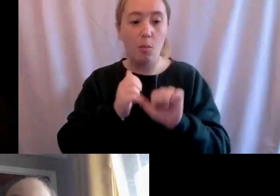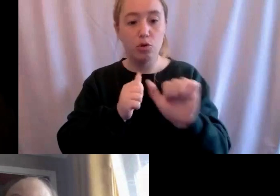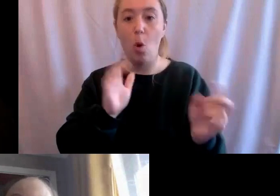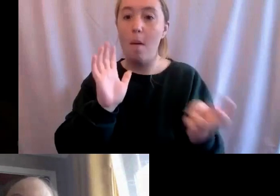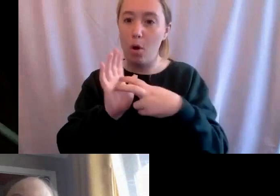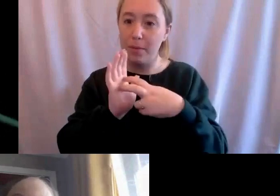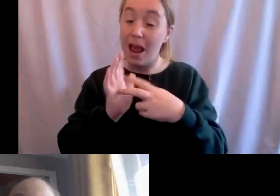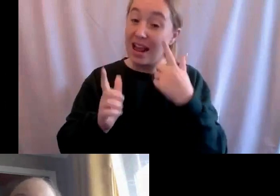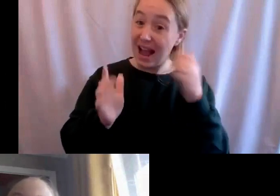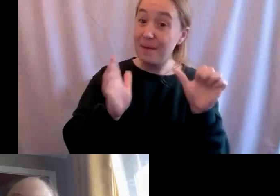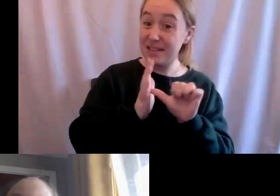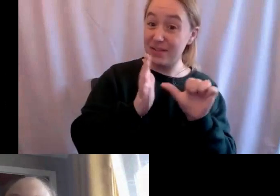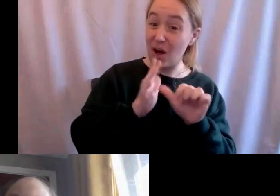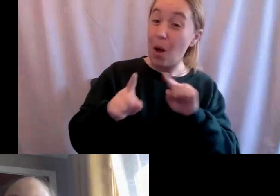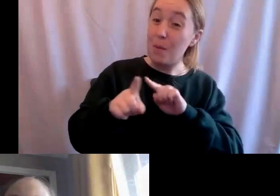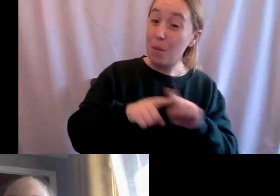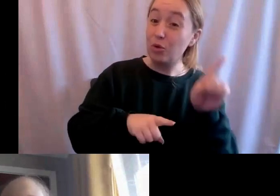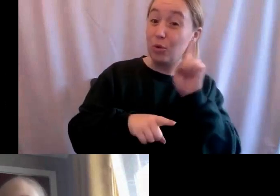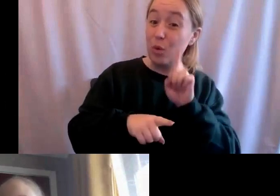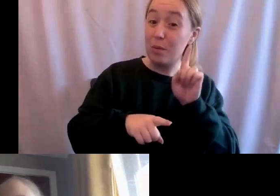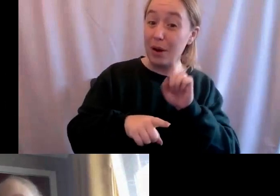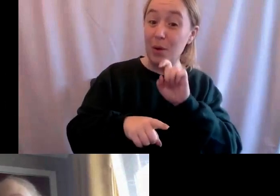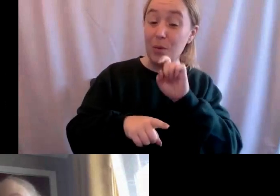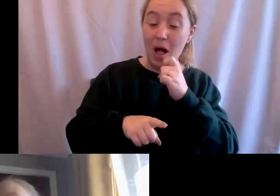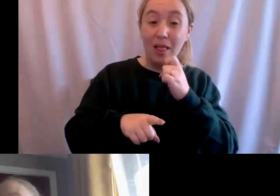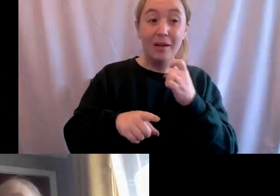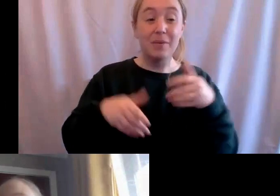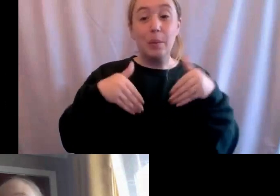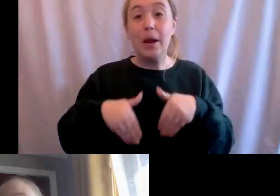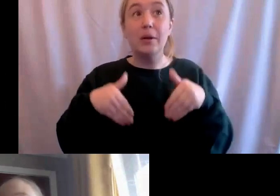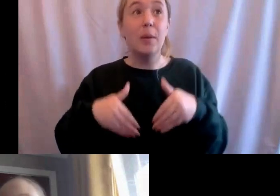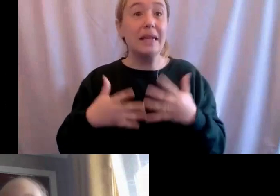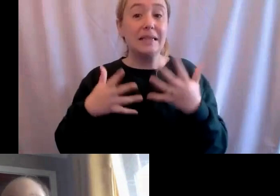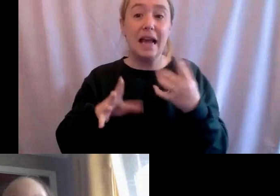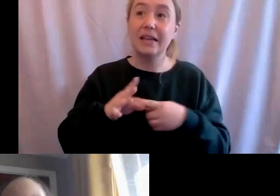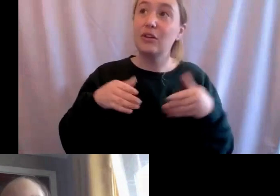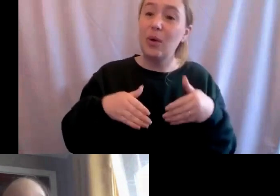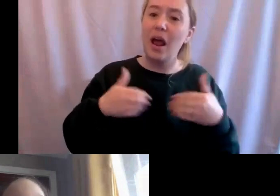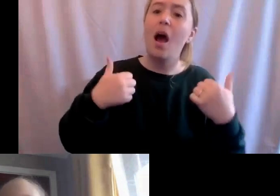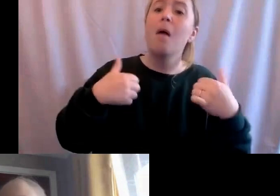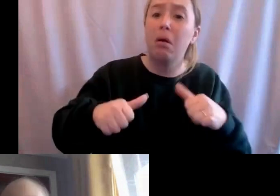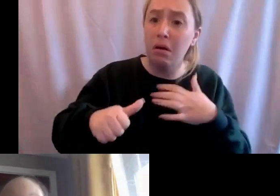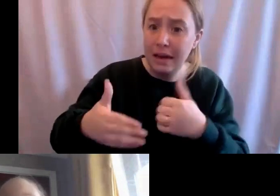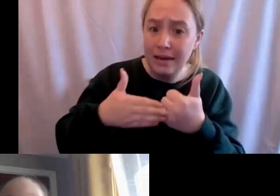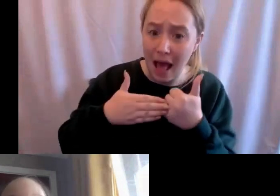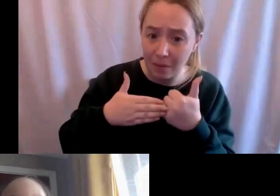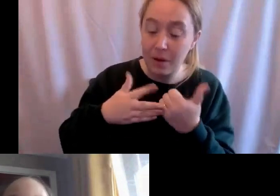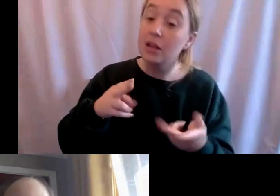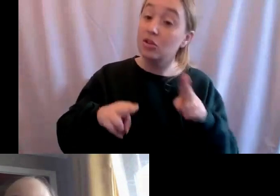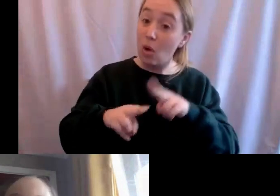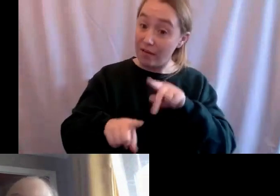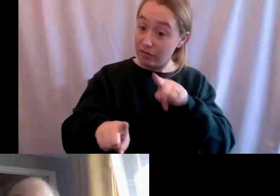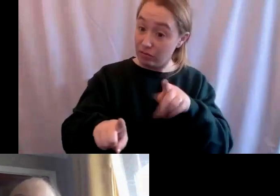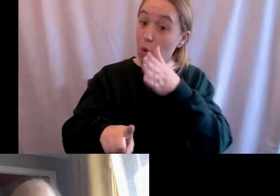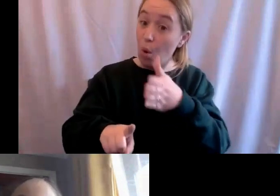on average most women will take a minimum of 10 years to seek help. And I want, when you get there, to get your best value for